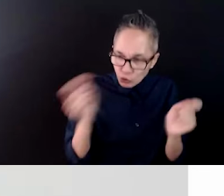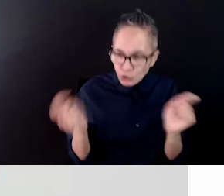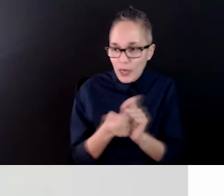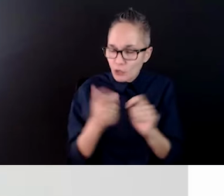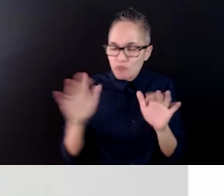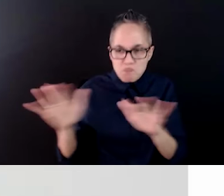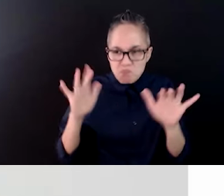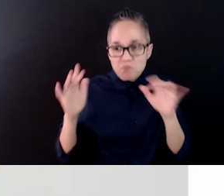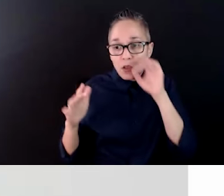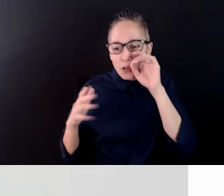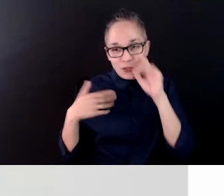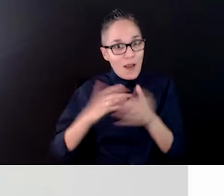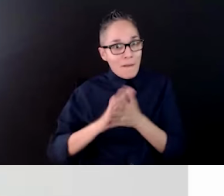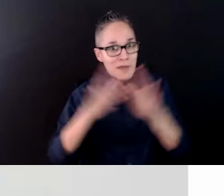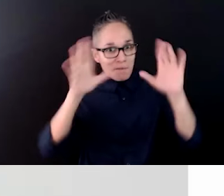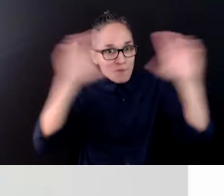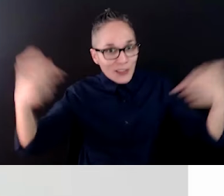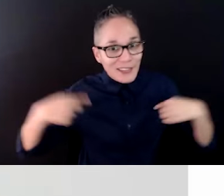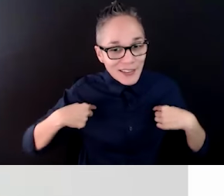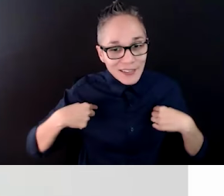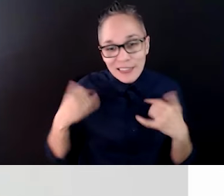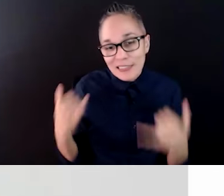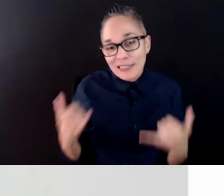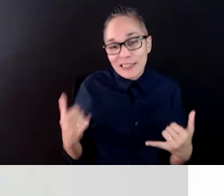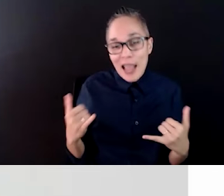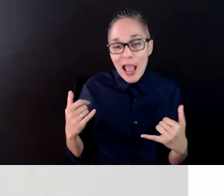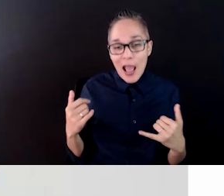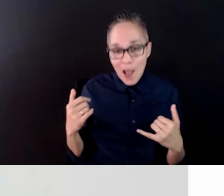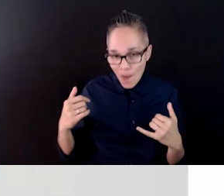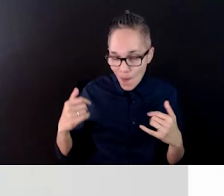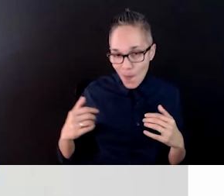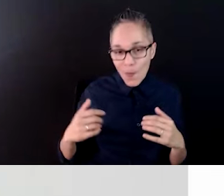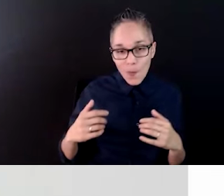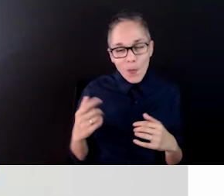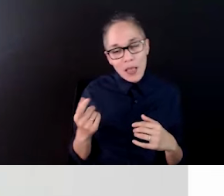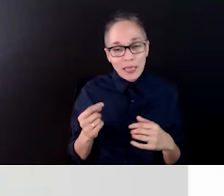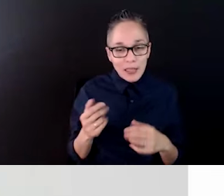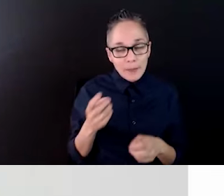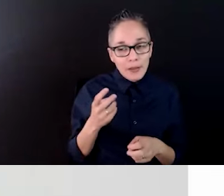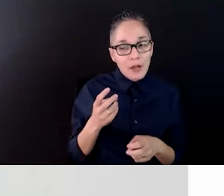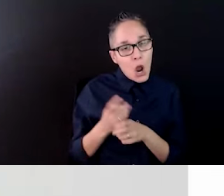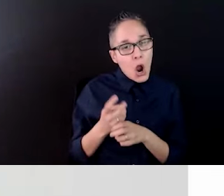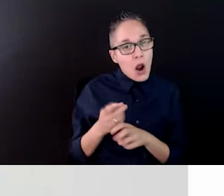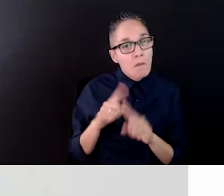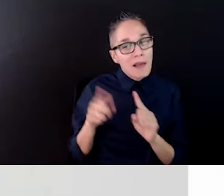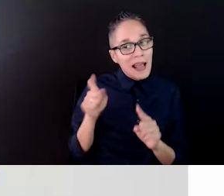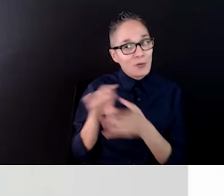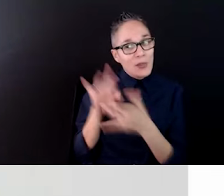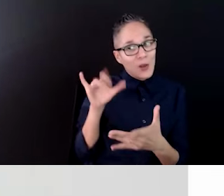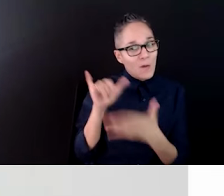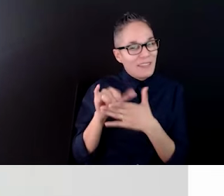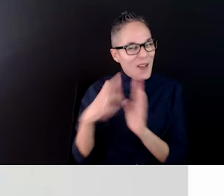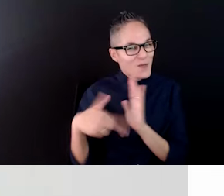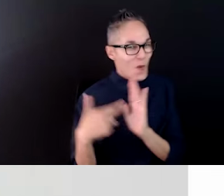So I became the president, and now it's a little bit hard to kind of let that go, but I think eventually I'm going to have to let that go. But